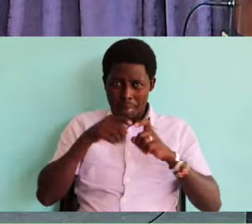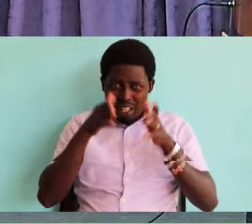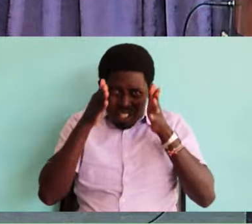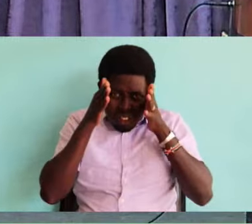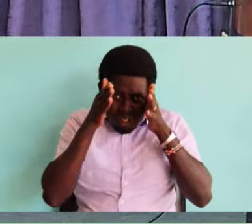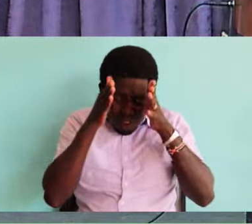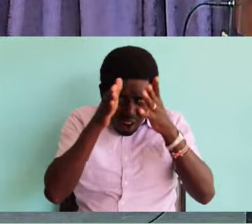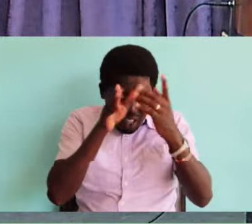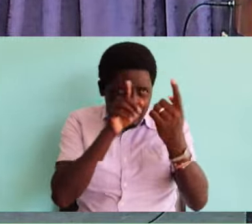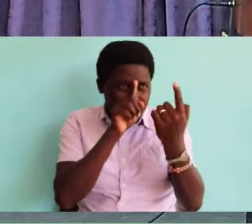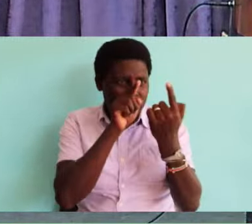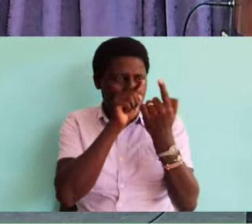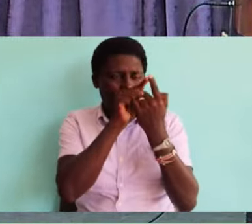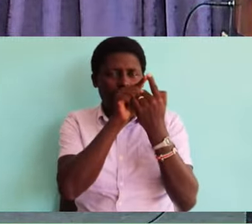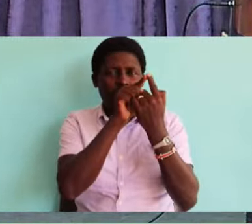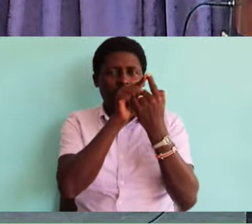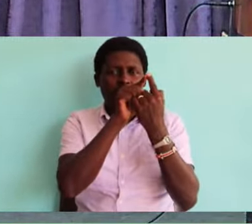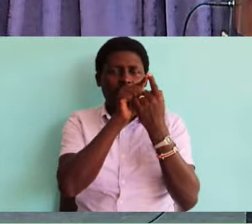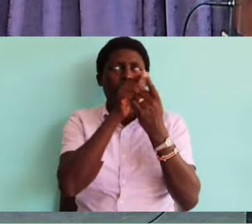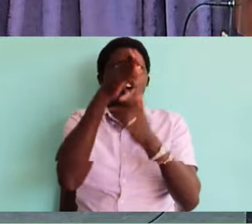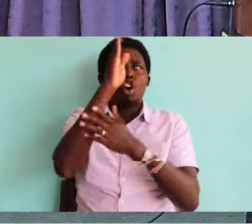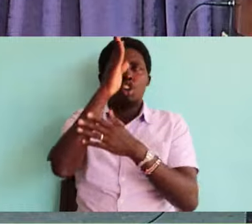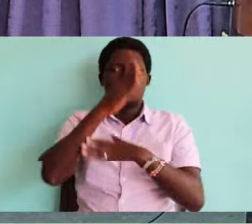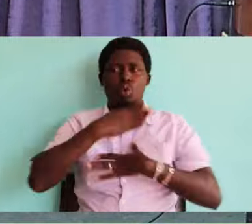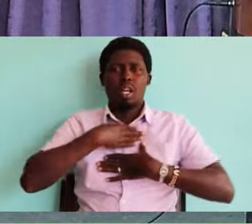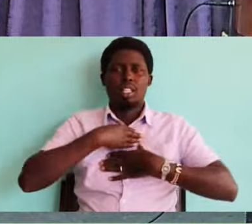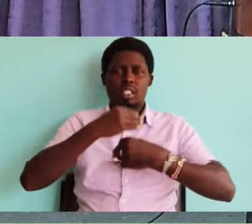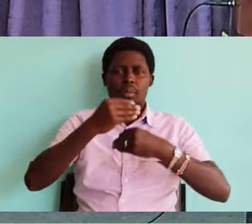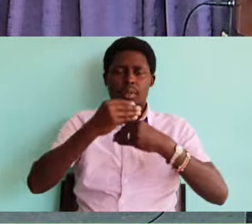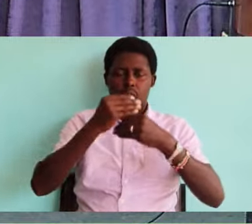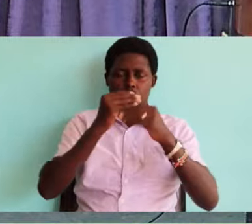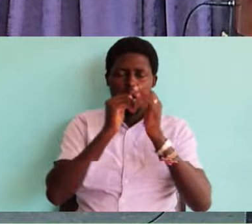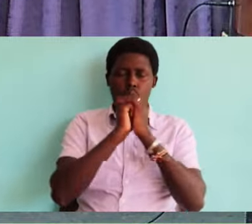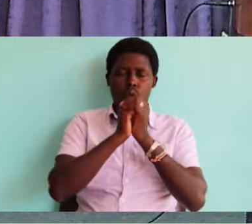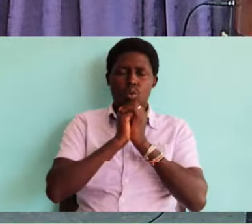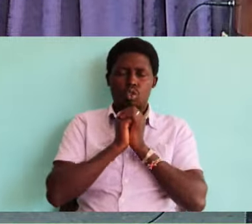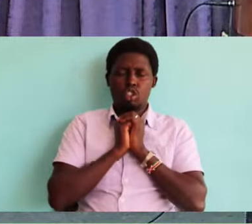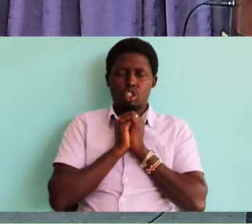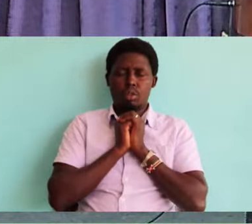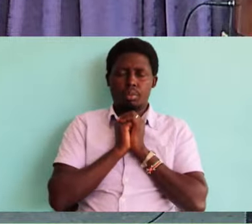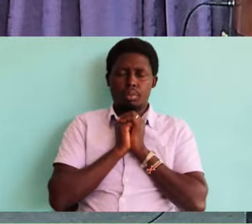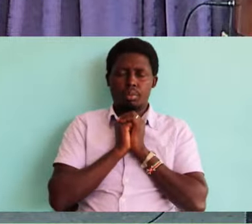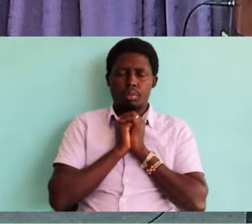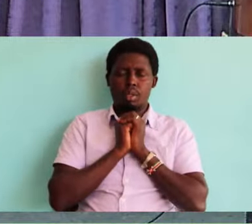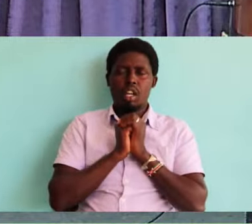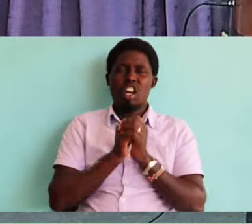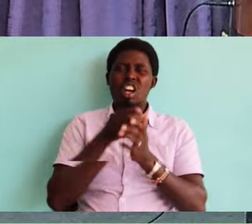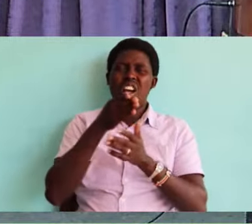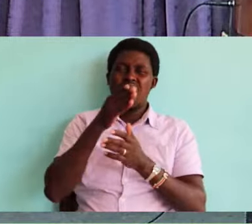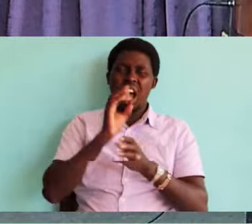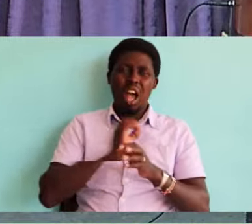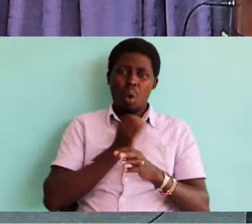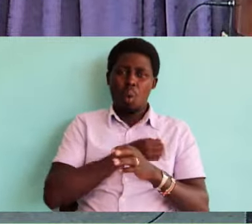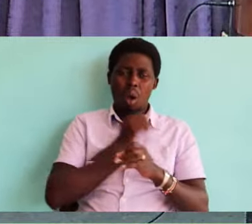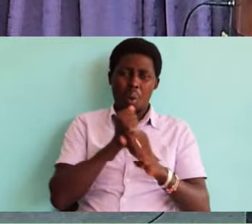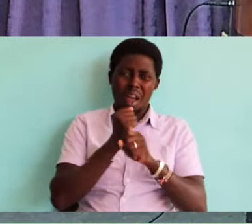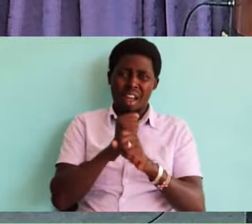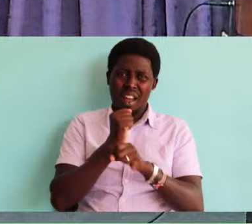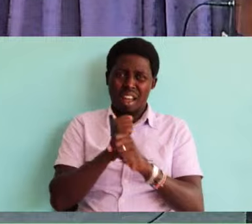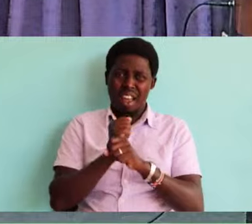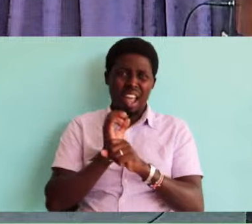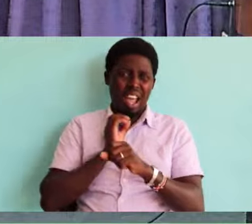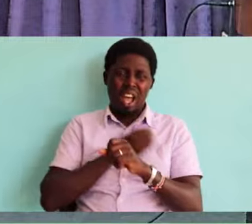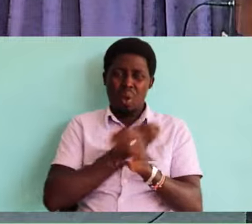to accept our worship, to accept our giving, our ministries, our